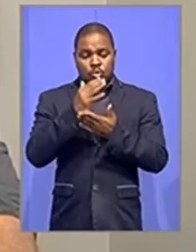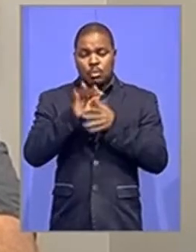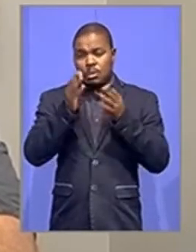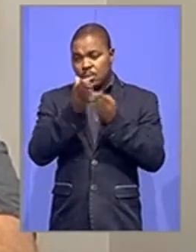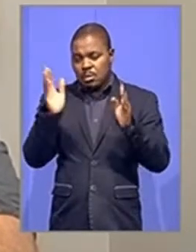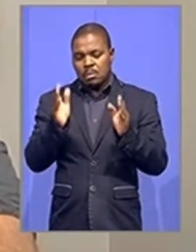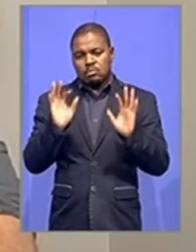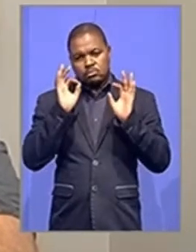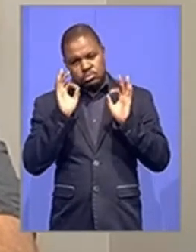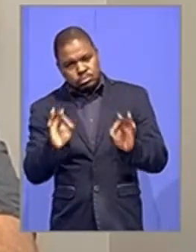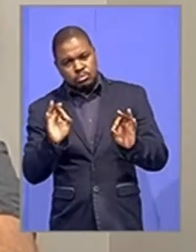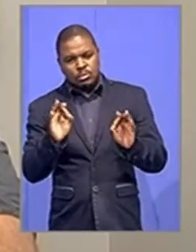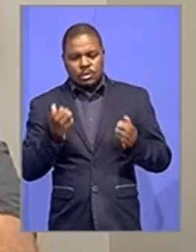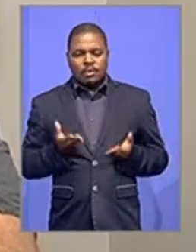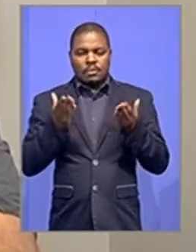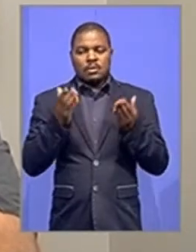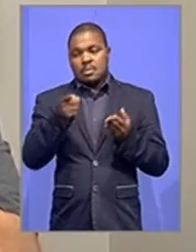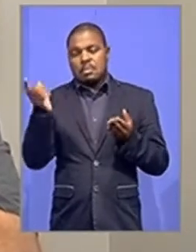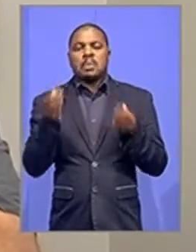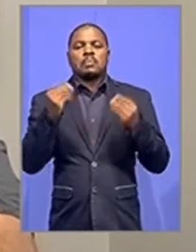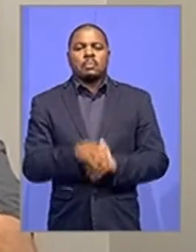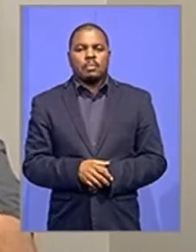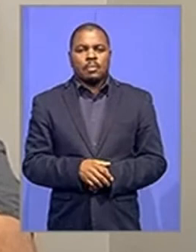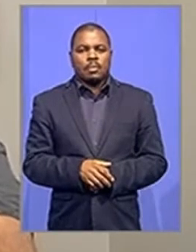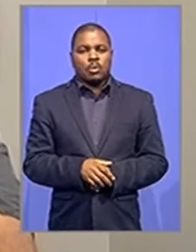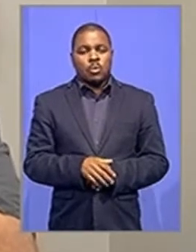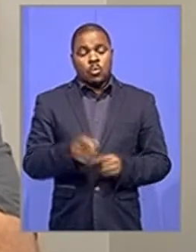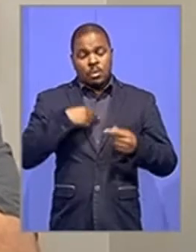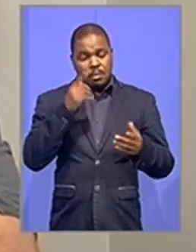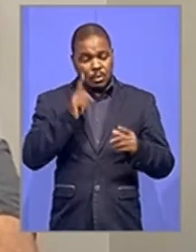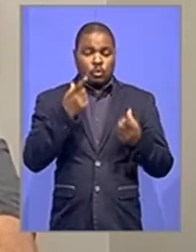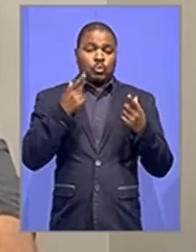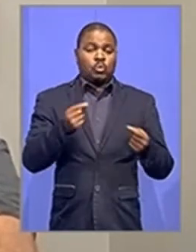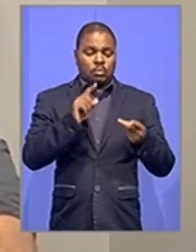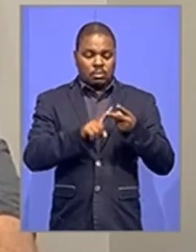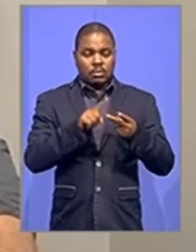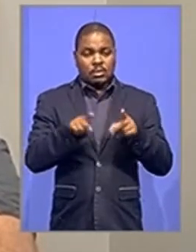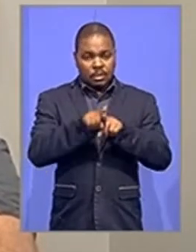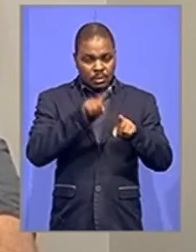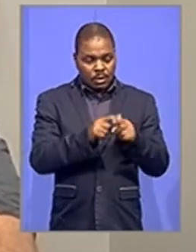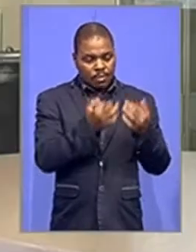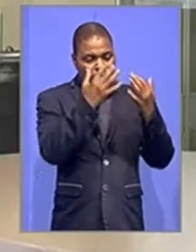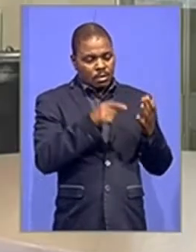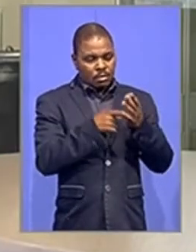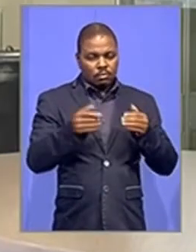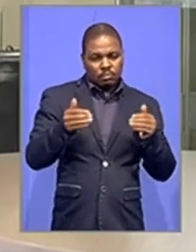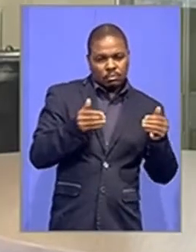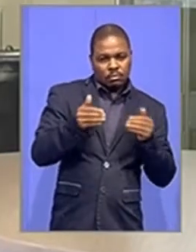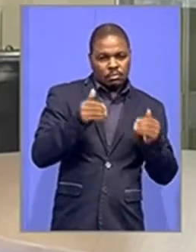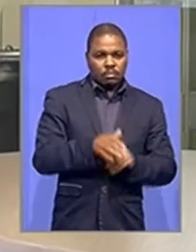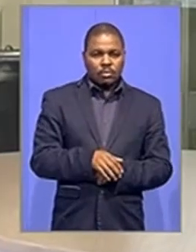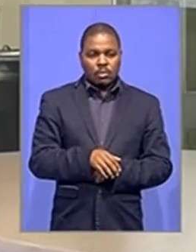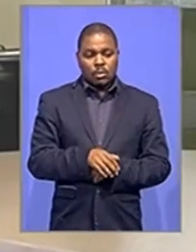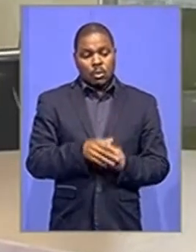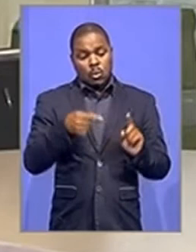an acceptable and excellent standard of service. We must be able to do that while we must be able to manage our financial costs. Griffiths a re go